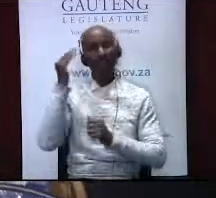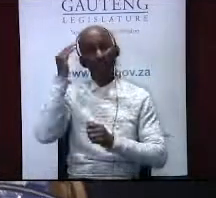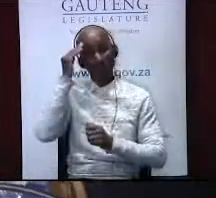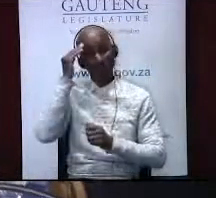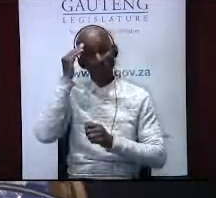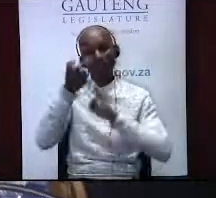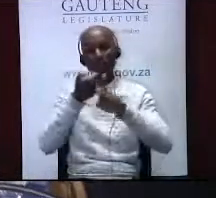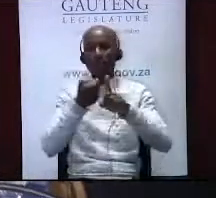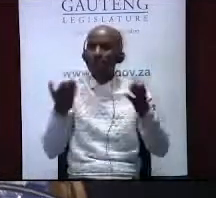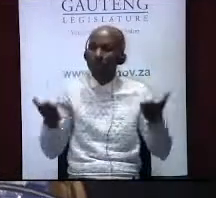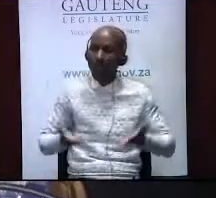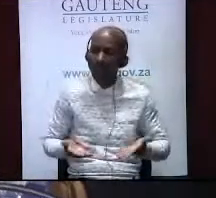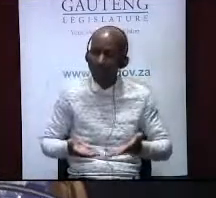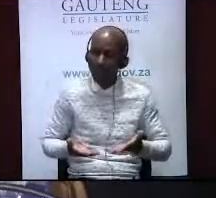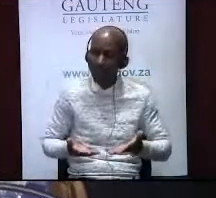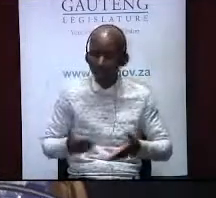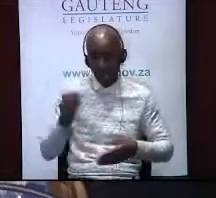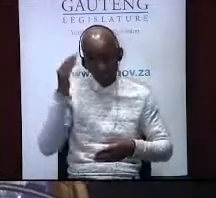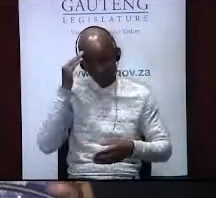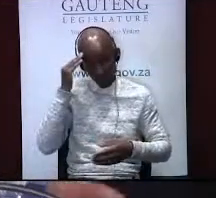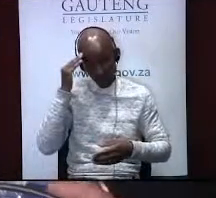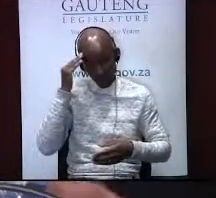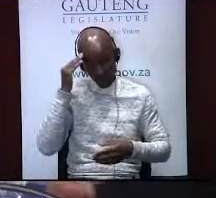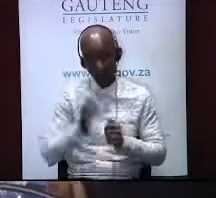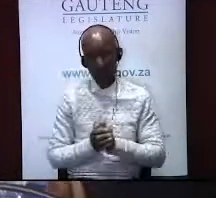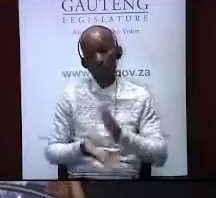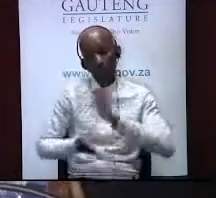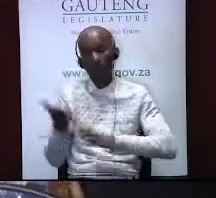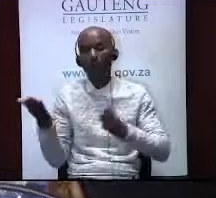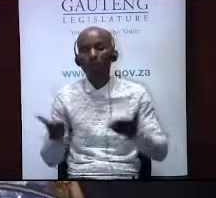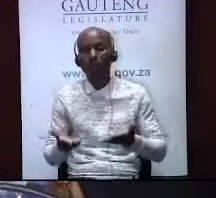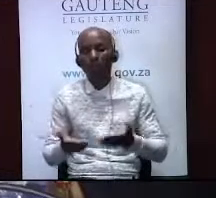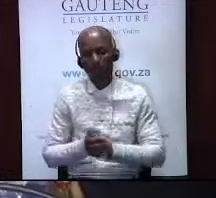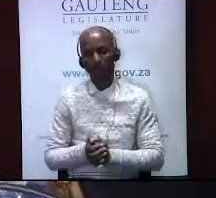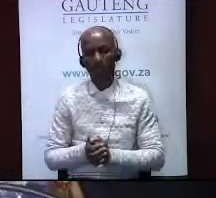you come from. You know where you were relegated to.